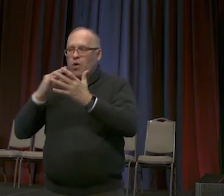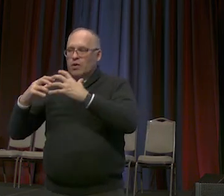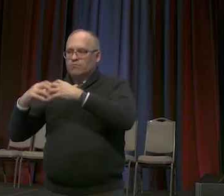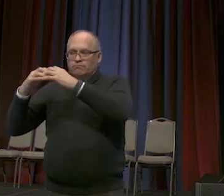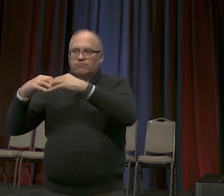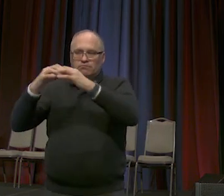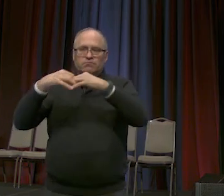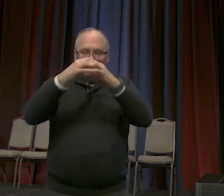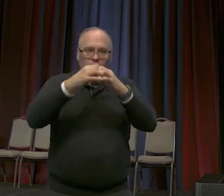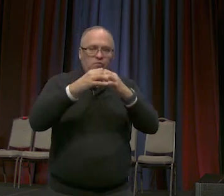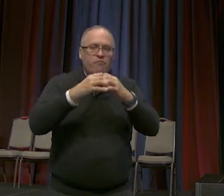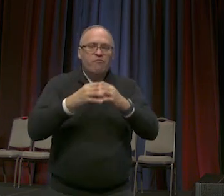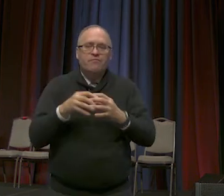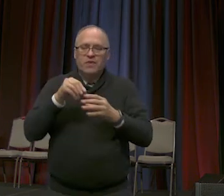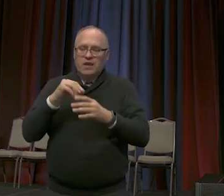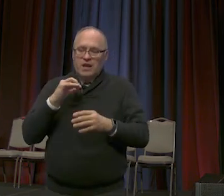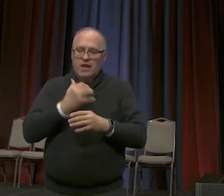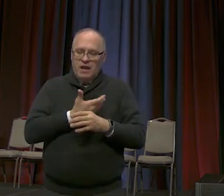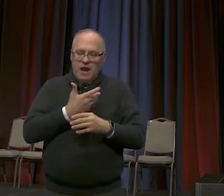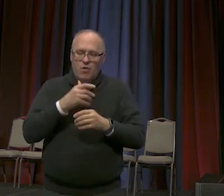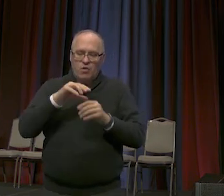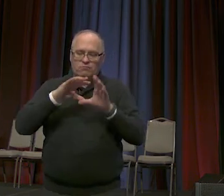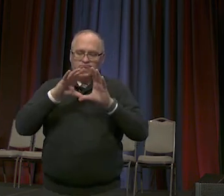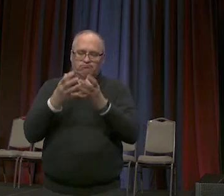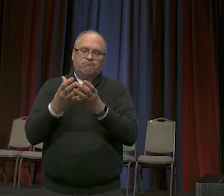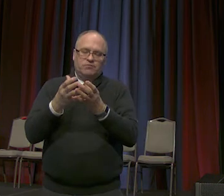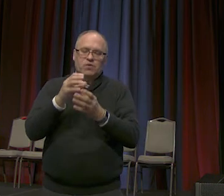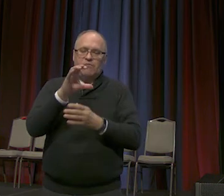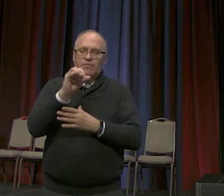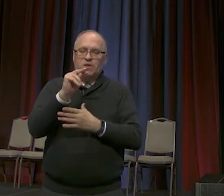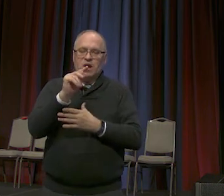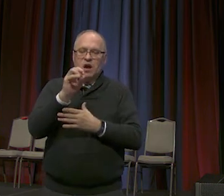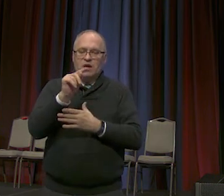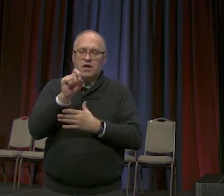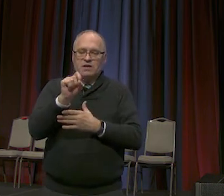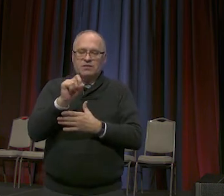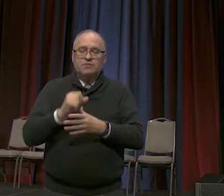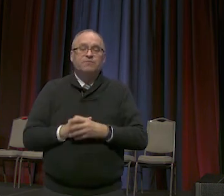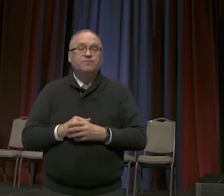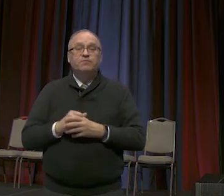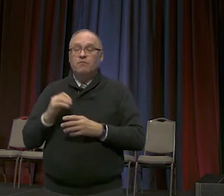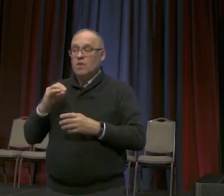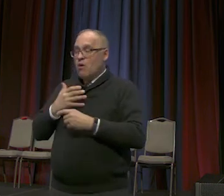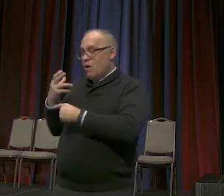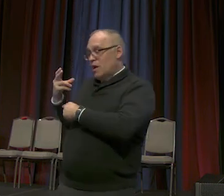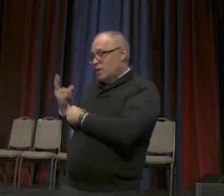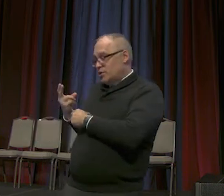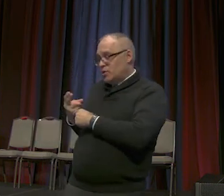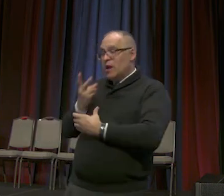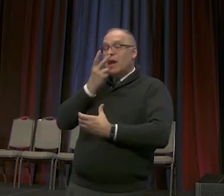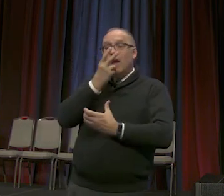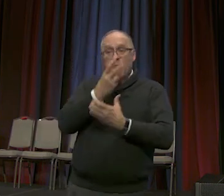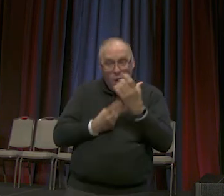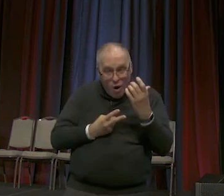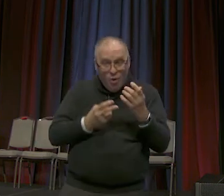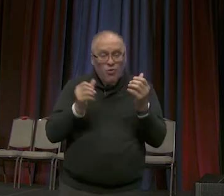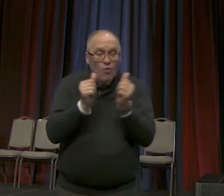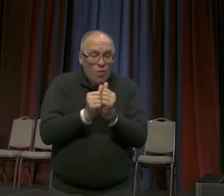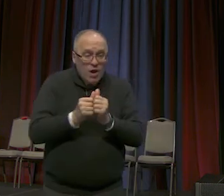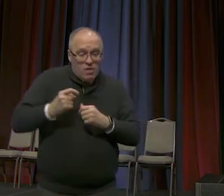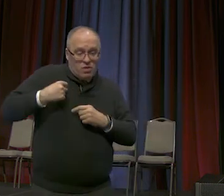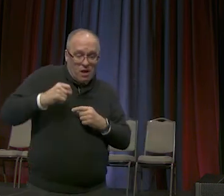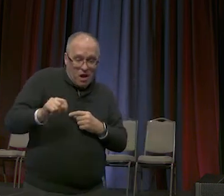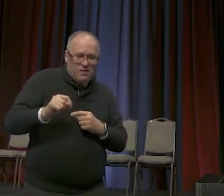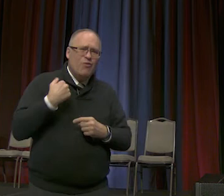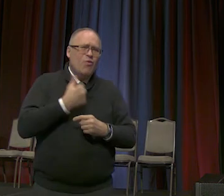century global missional contexts. I believe that in our history and in our theology, we have exactly